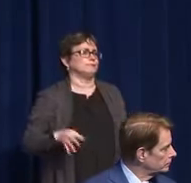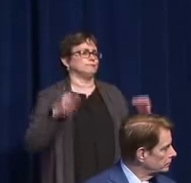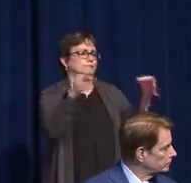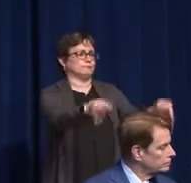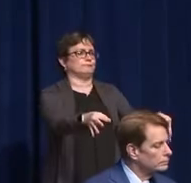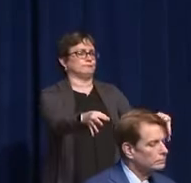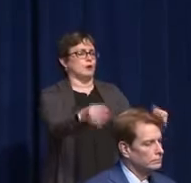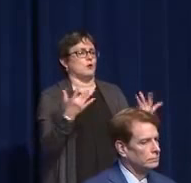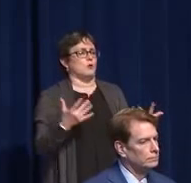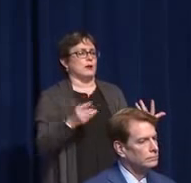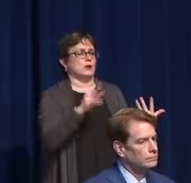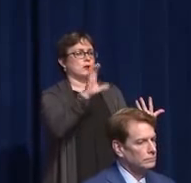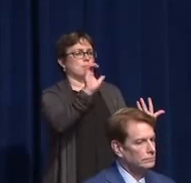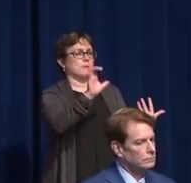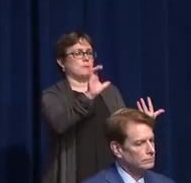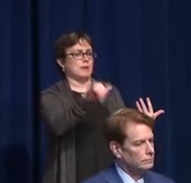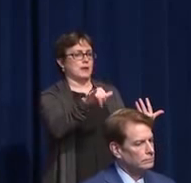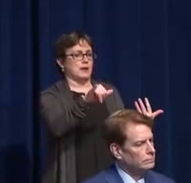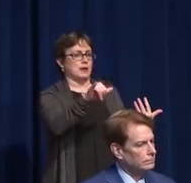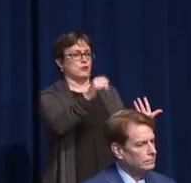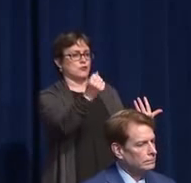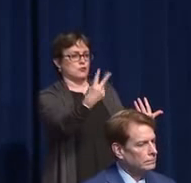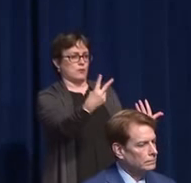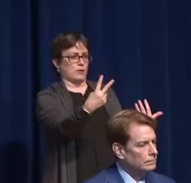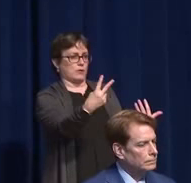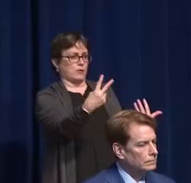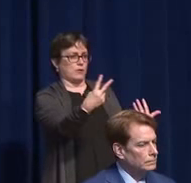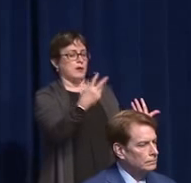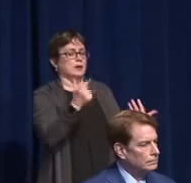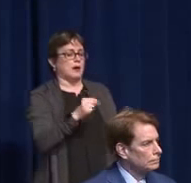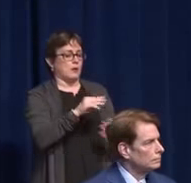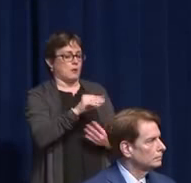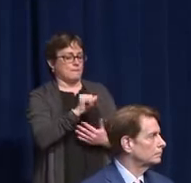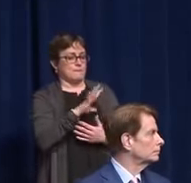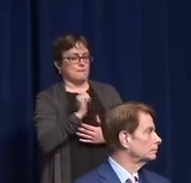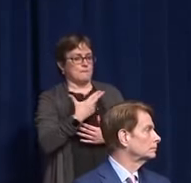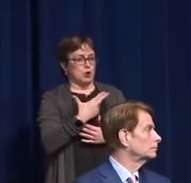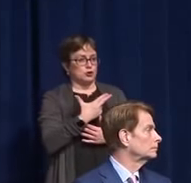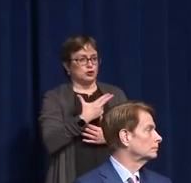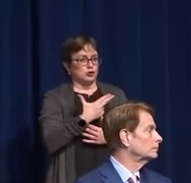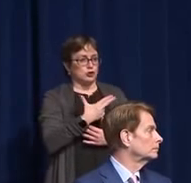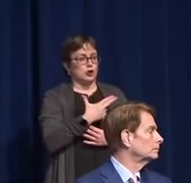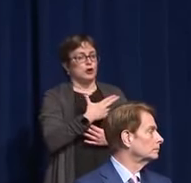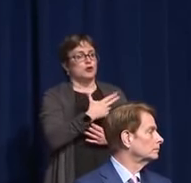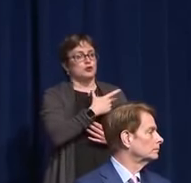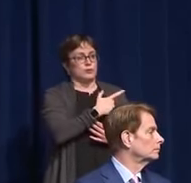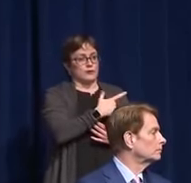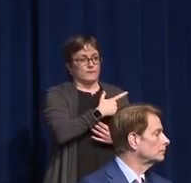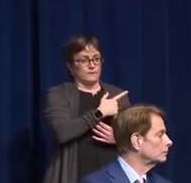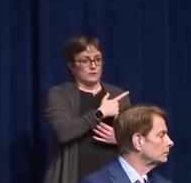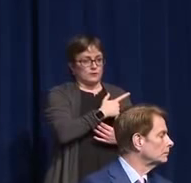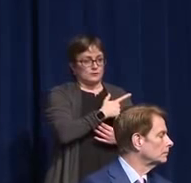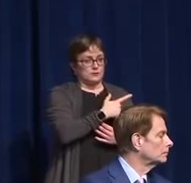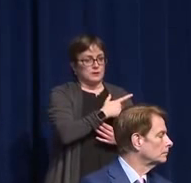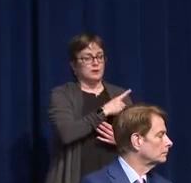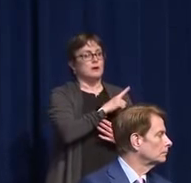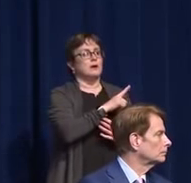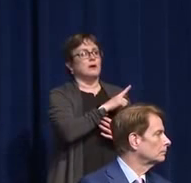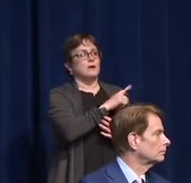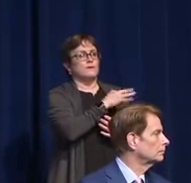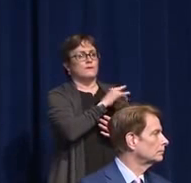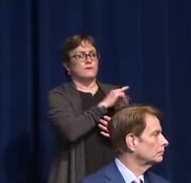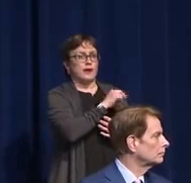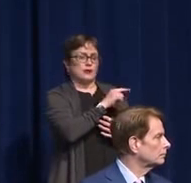12th. To repeat, the March 21st Fire District election in Old Bridge, the